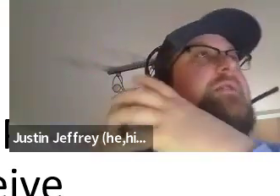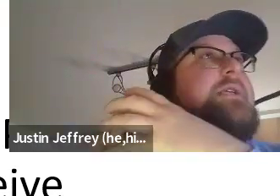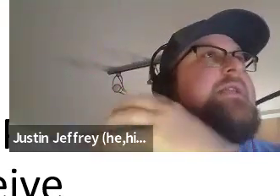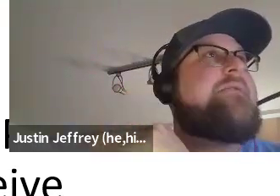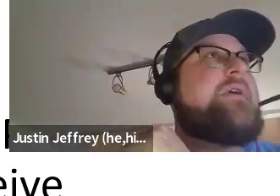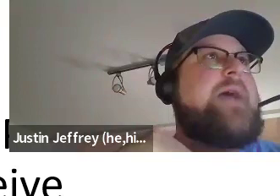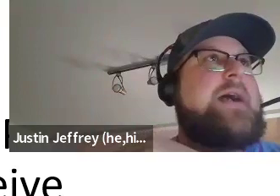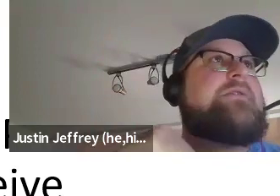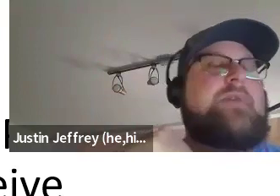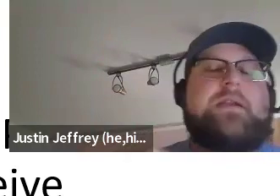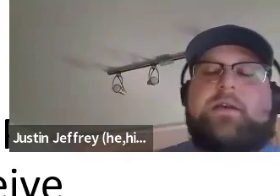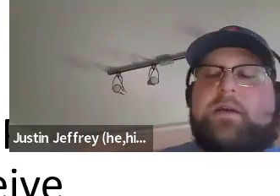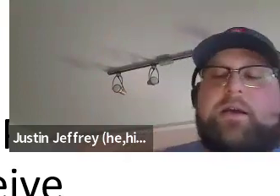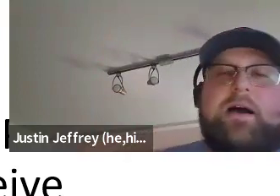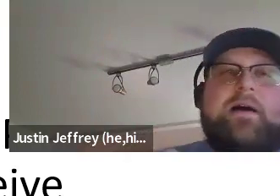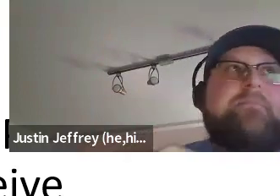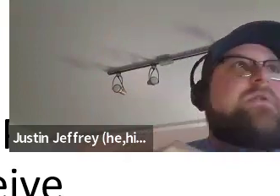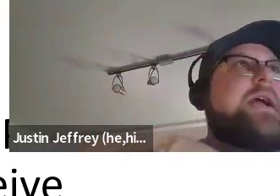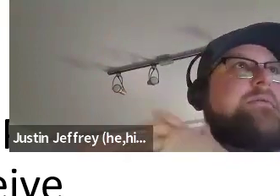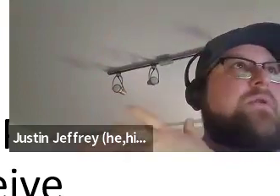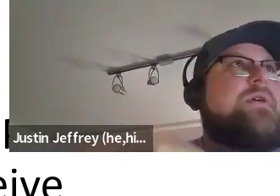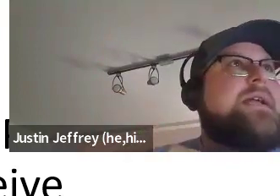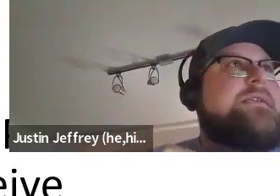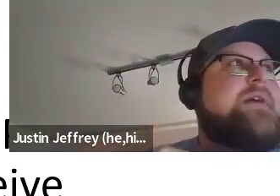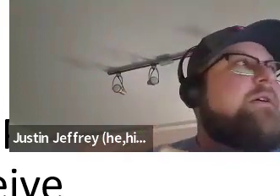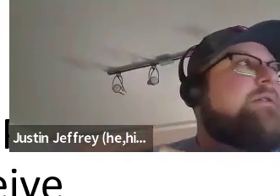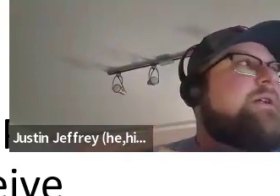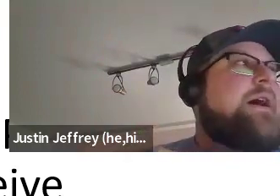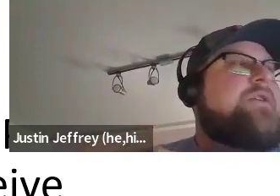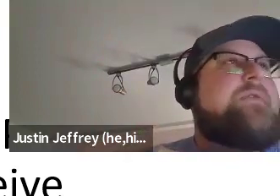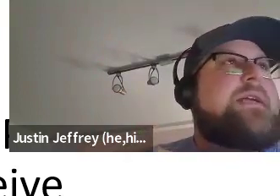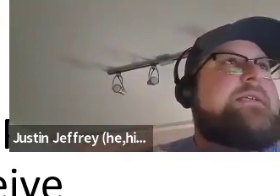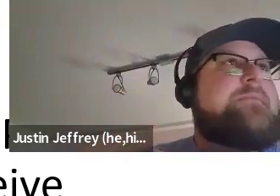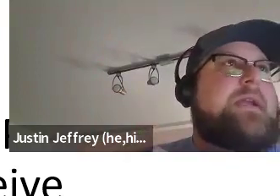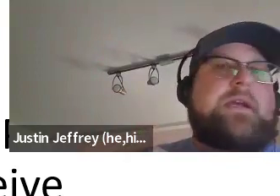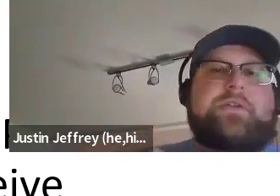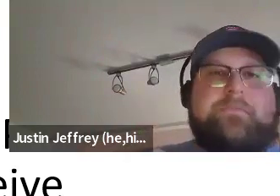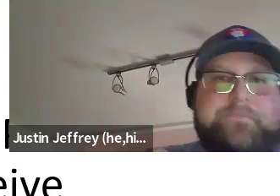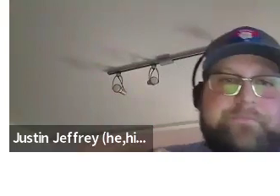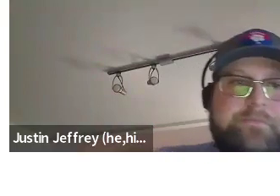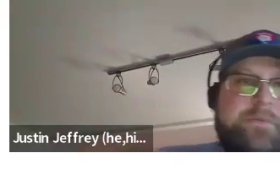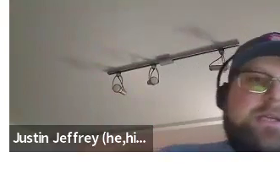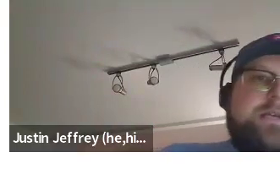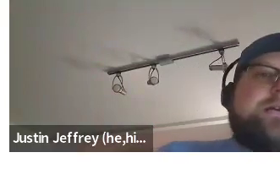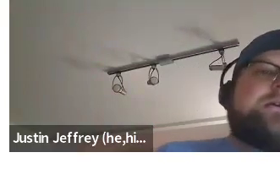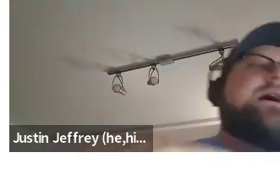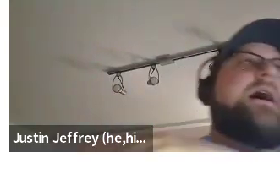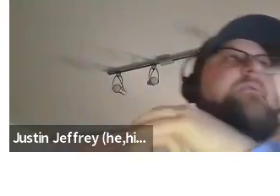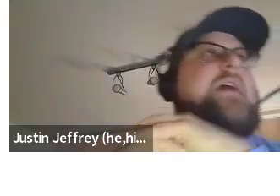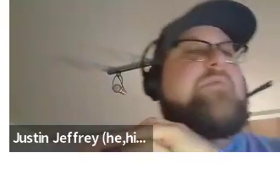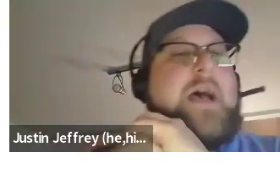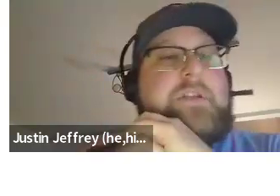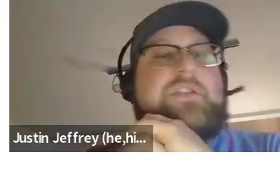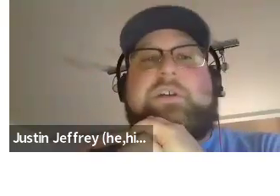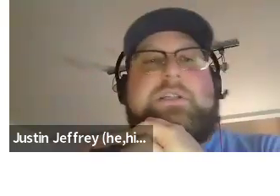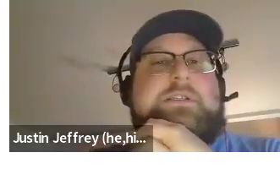you're going to still see that free Paxlovid or oral antiviral COVID-19 medication.